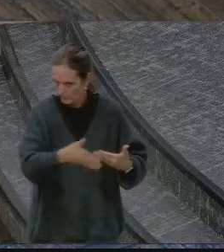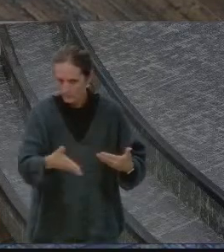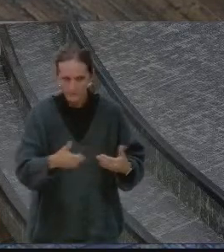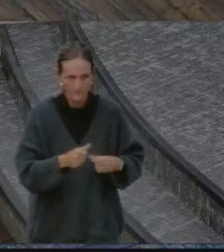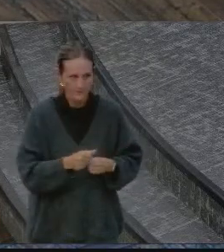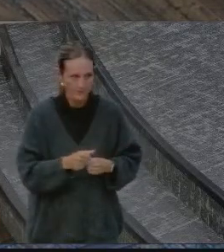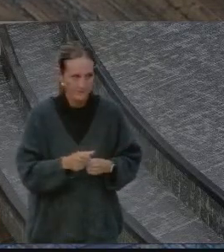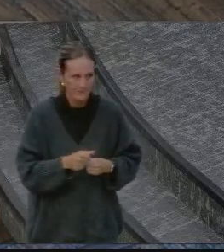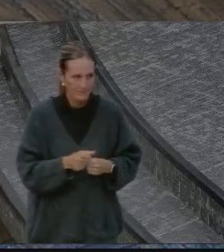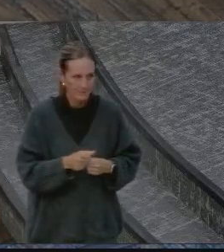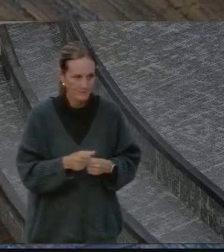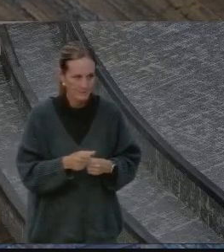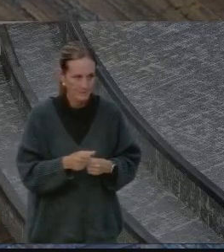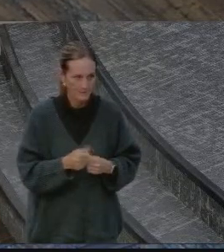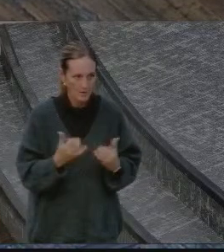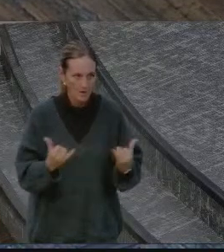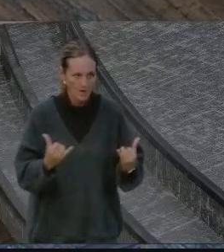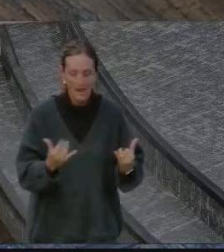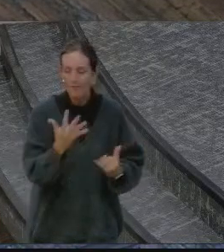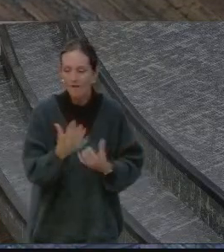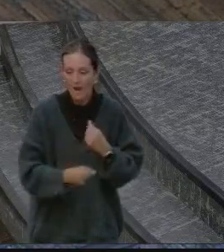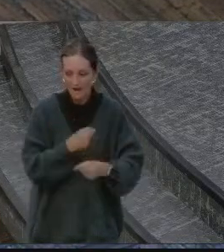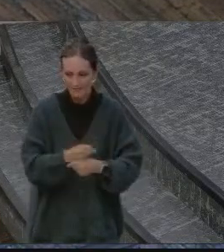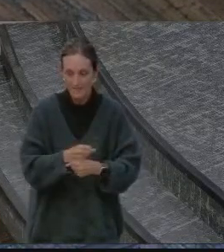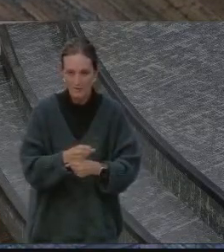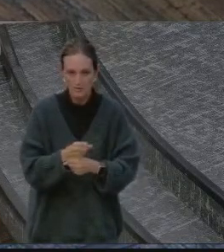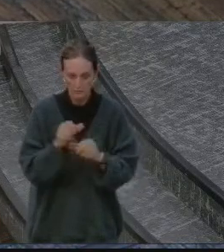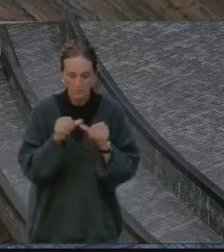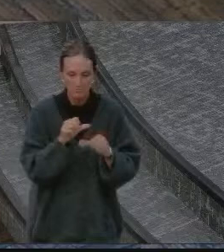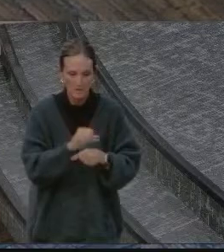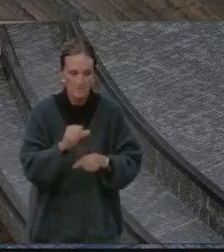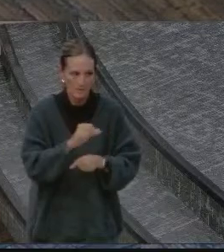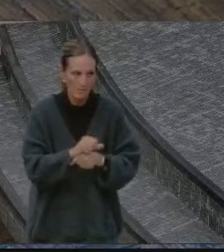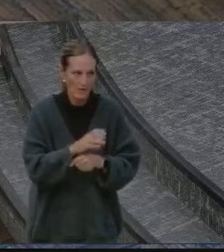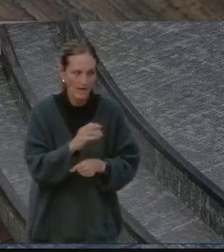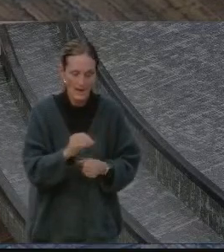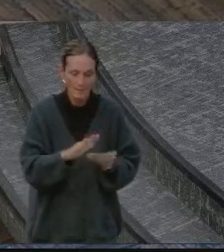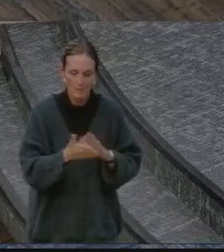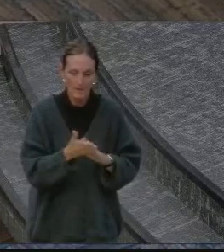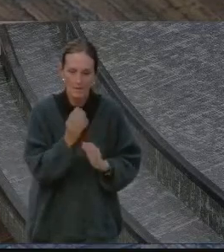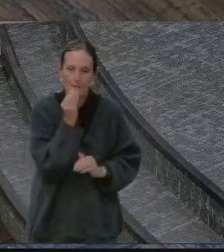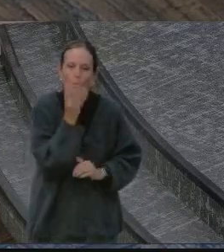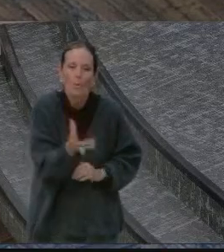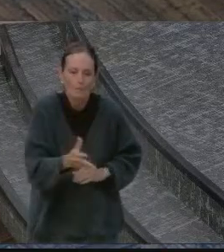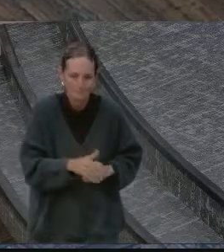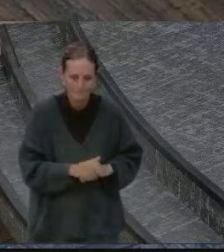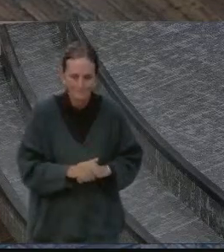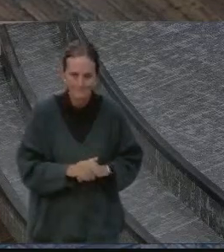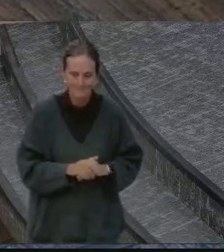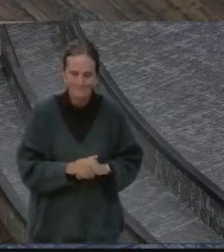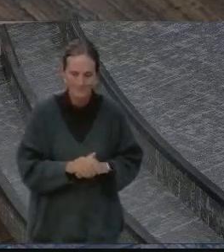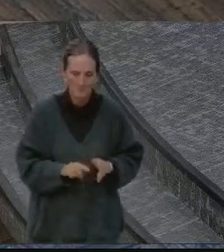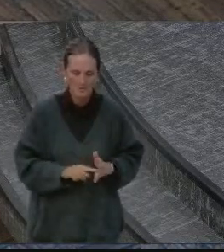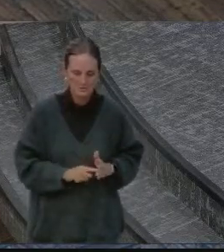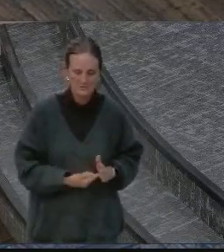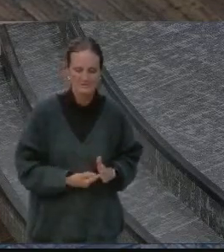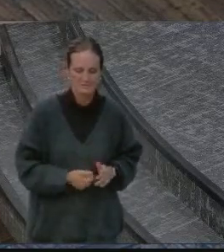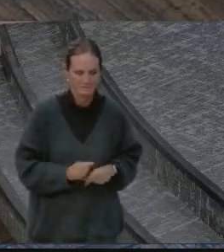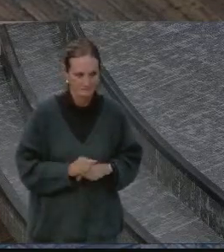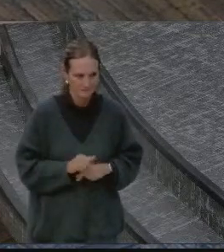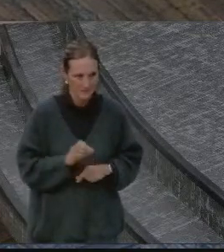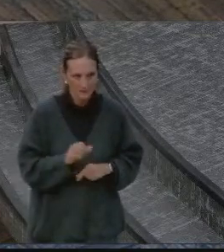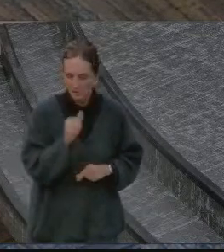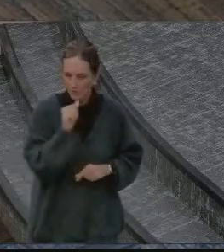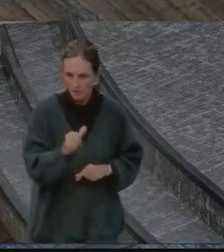different horizons, but we're 5 years in now, and we're just getting warm. So I don't know if there's an